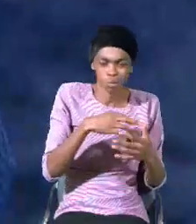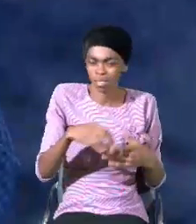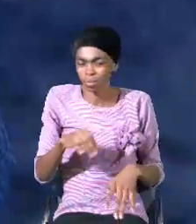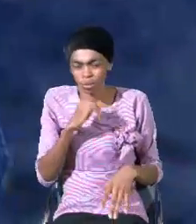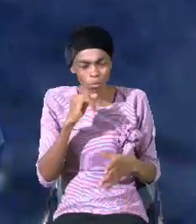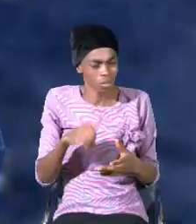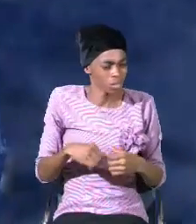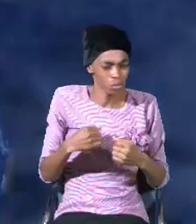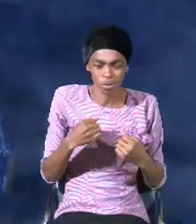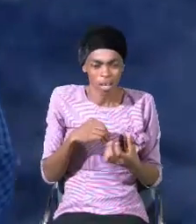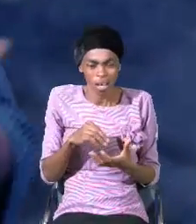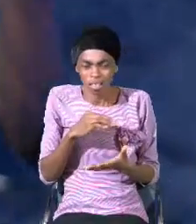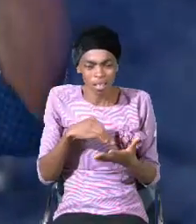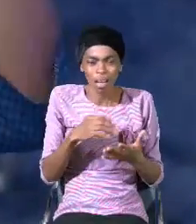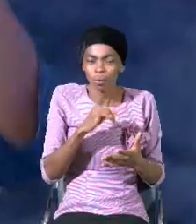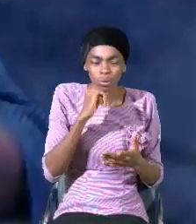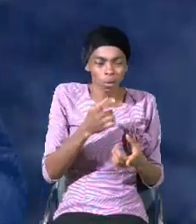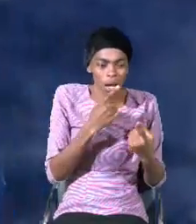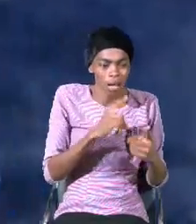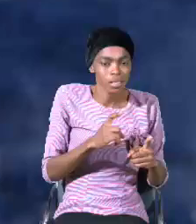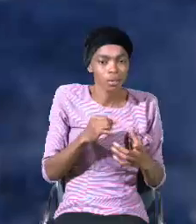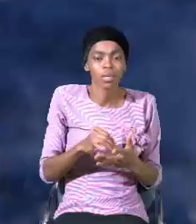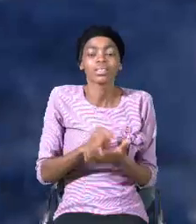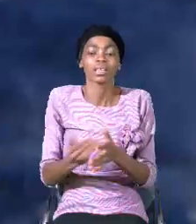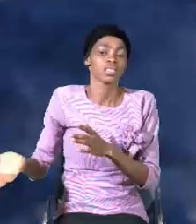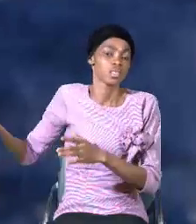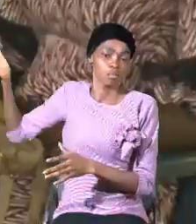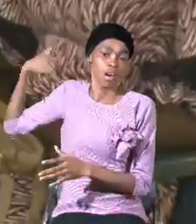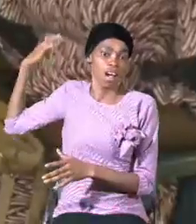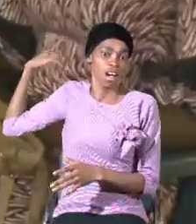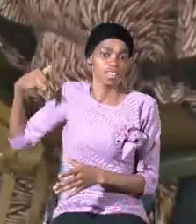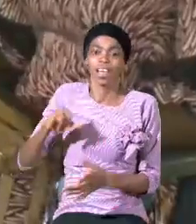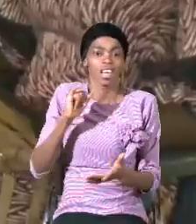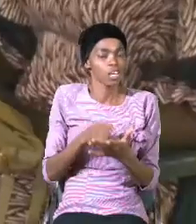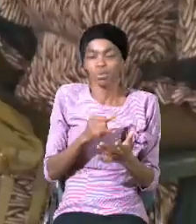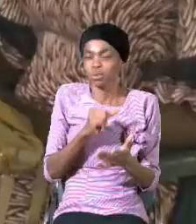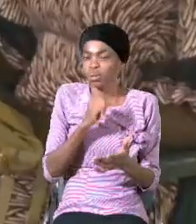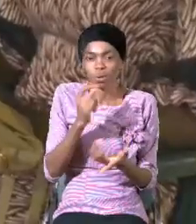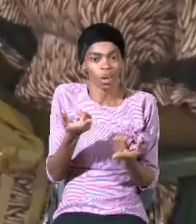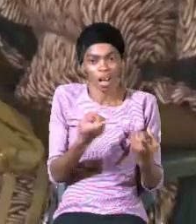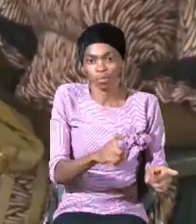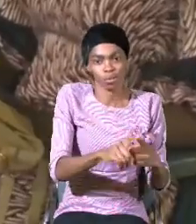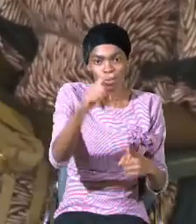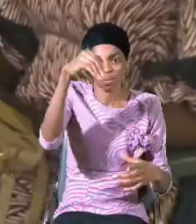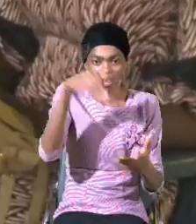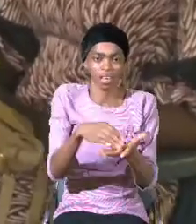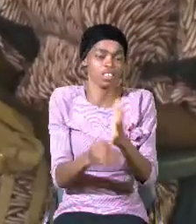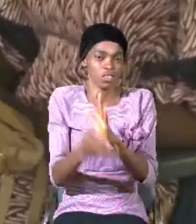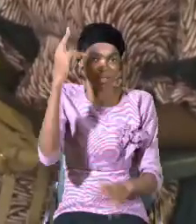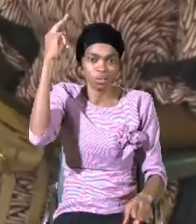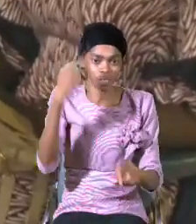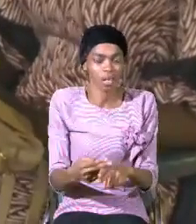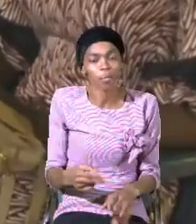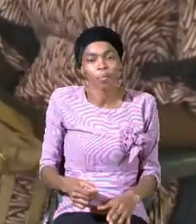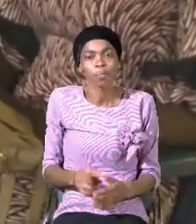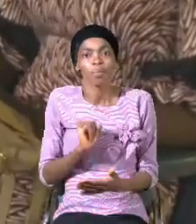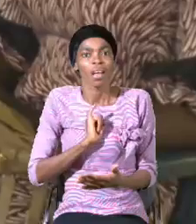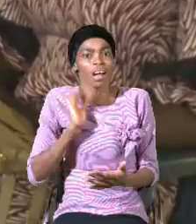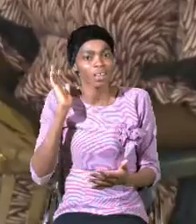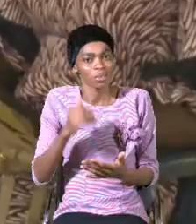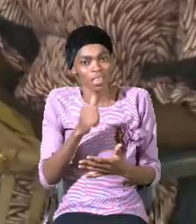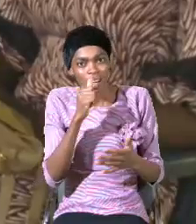able to answer well. That's the past. That will not happen to you anymore. I will hate you and then